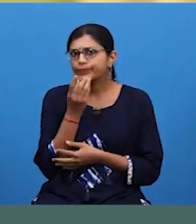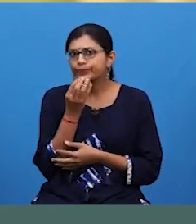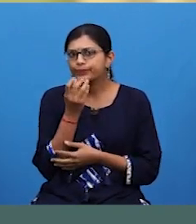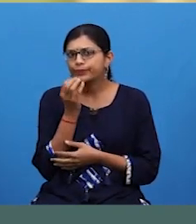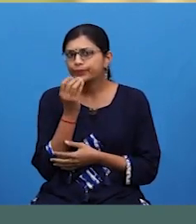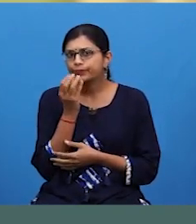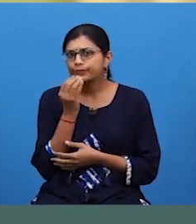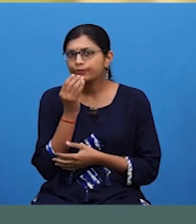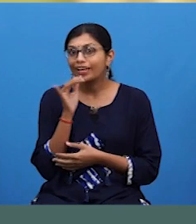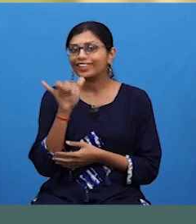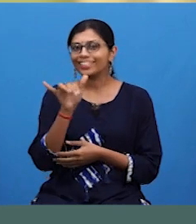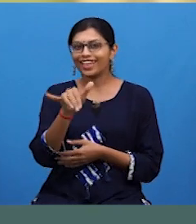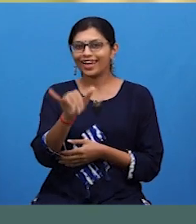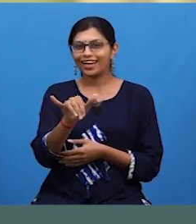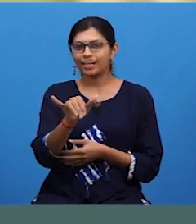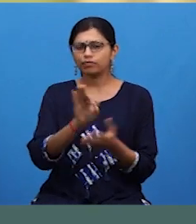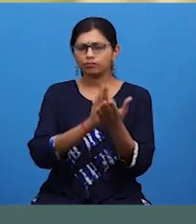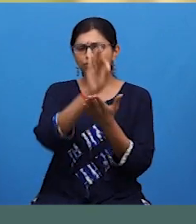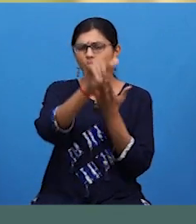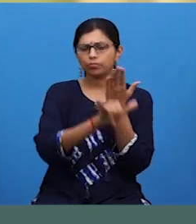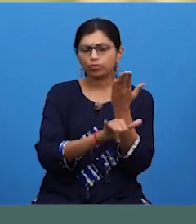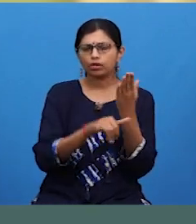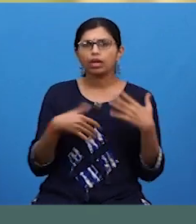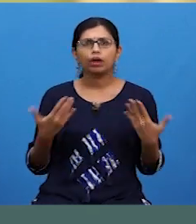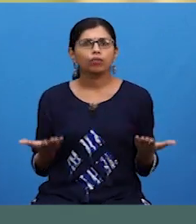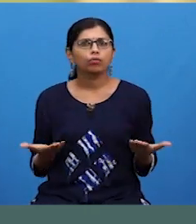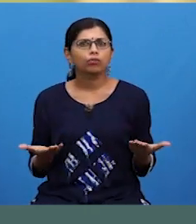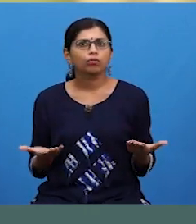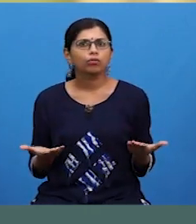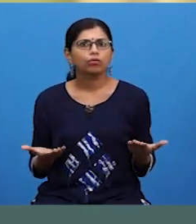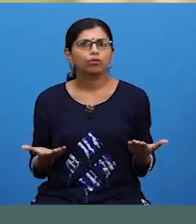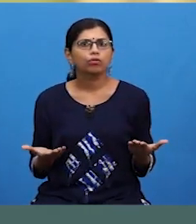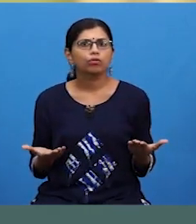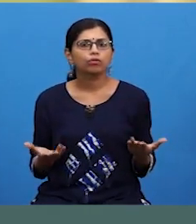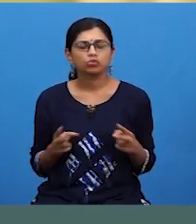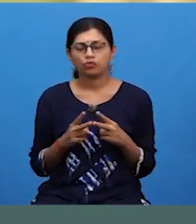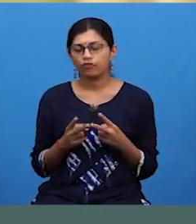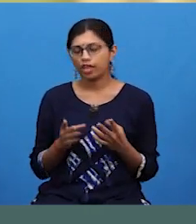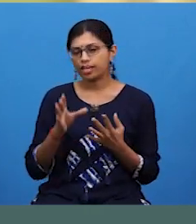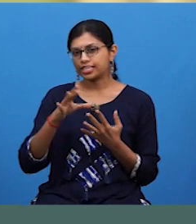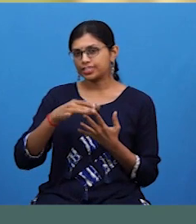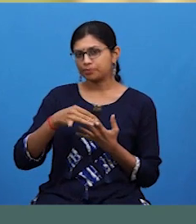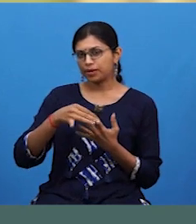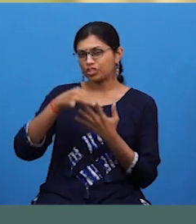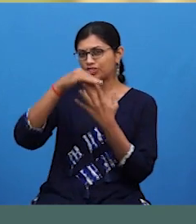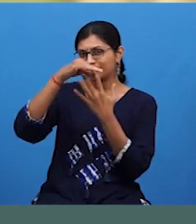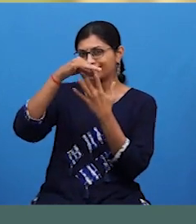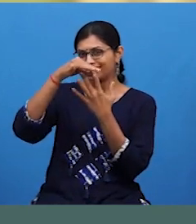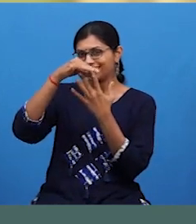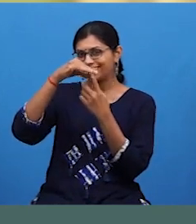Oh yeah, what about February? Well, February is very special. It